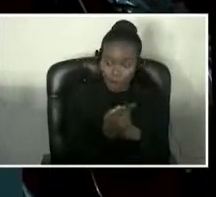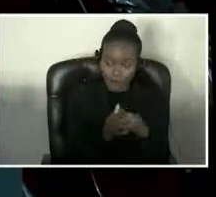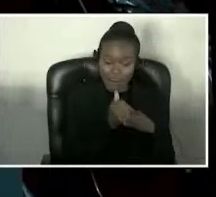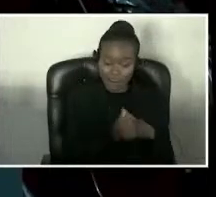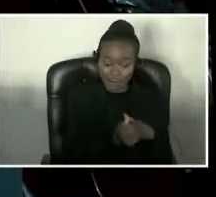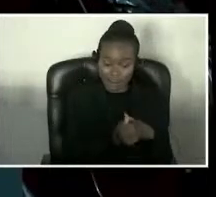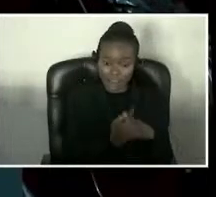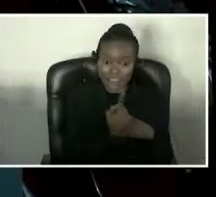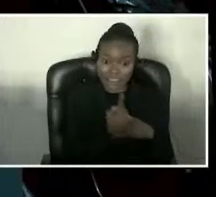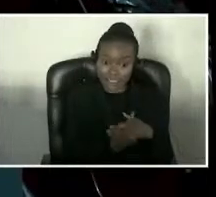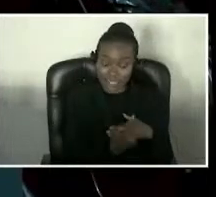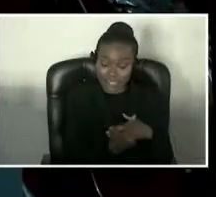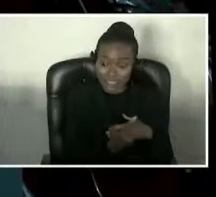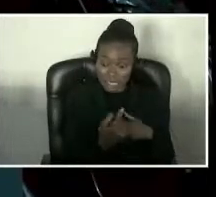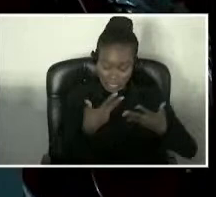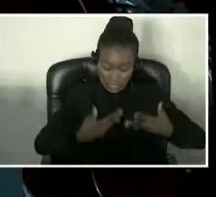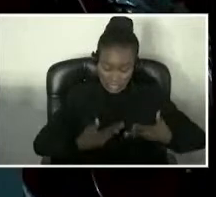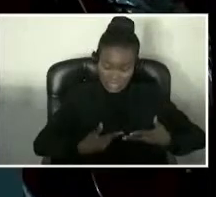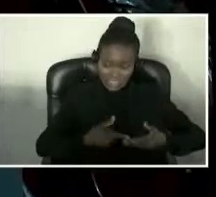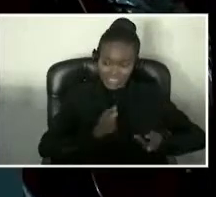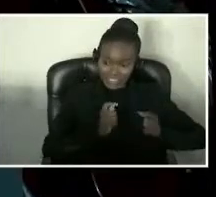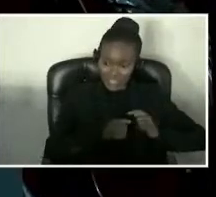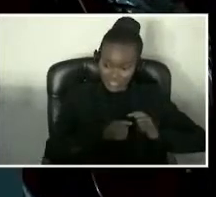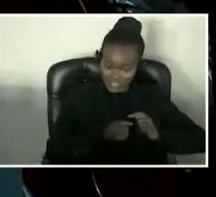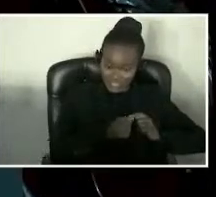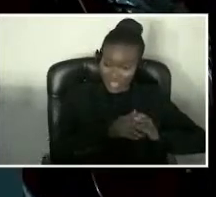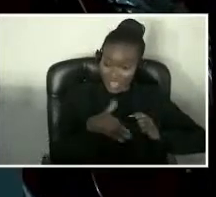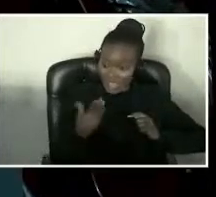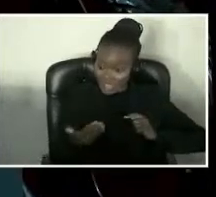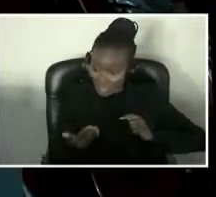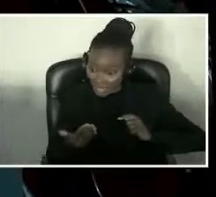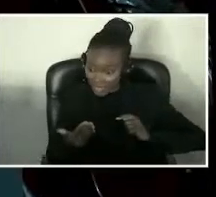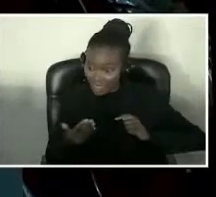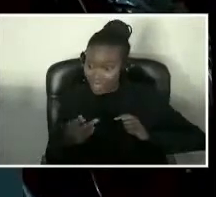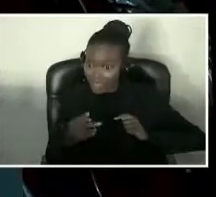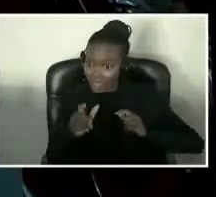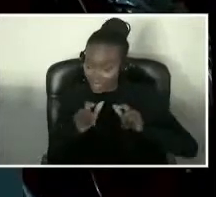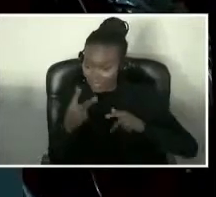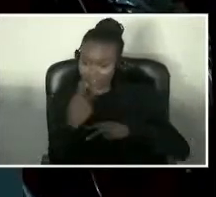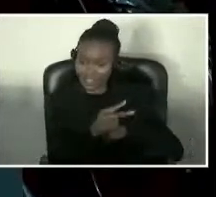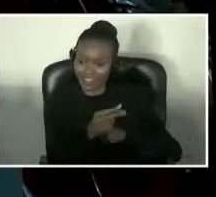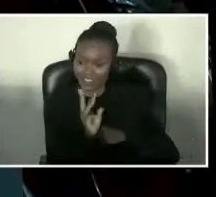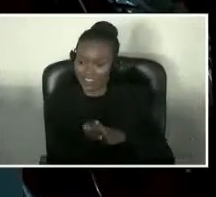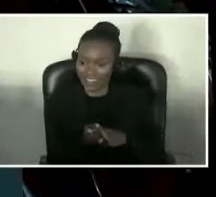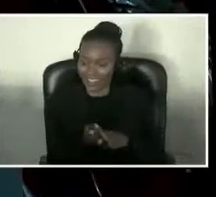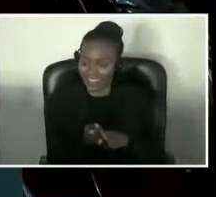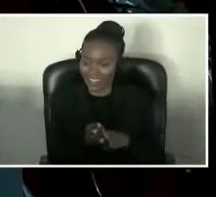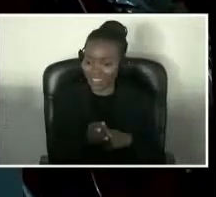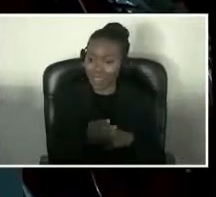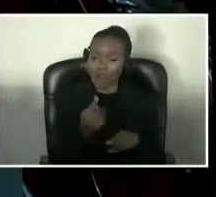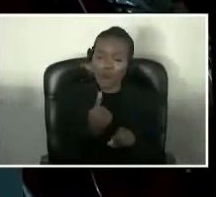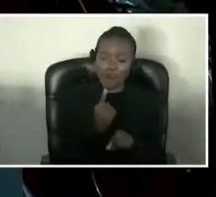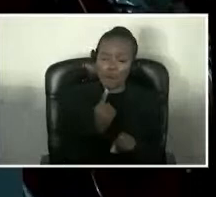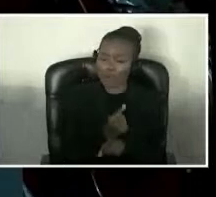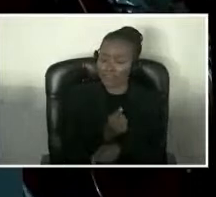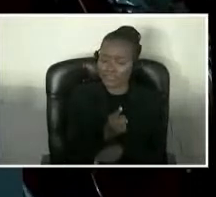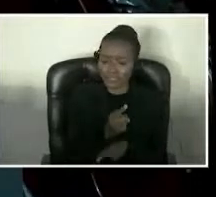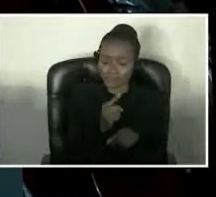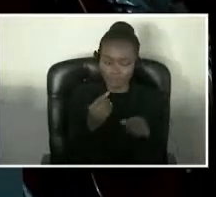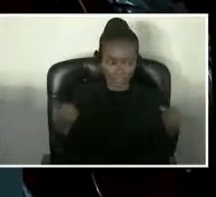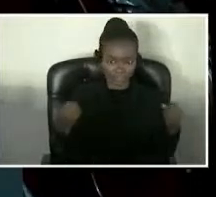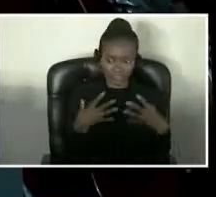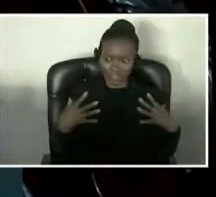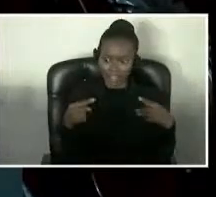be the change that you want to see mahatma gandhi in opposition especially